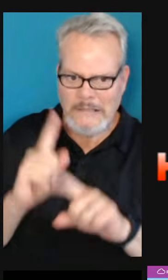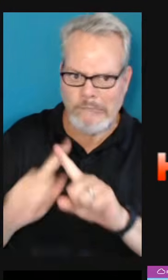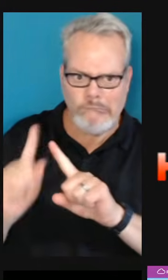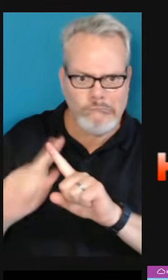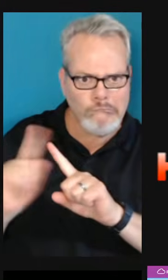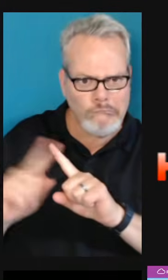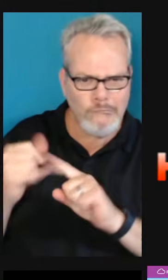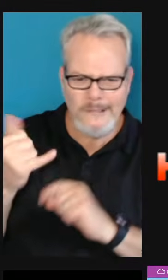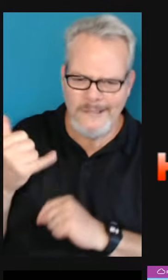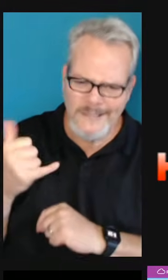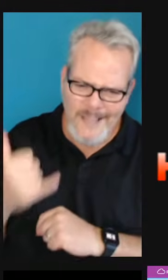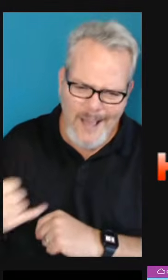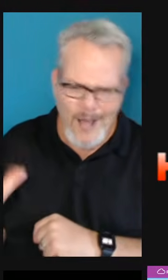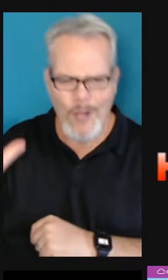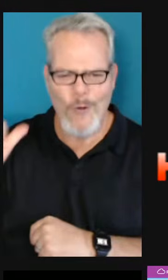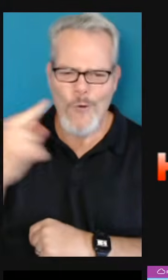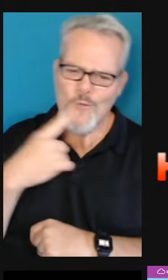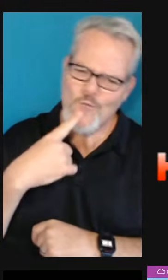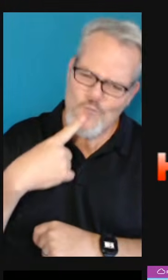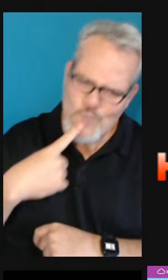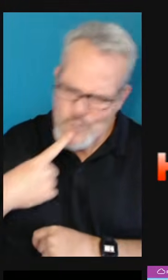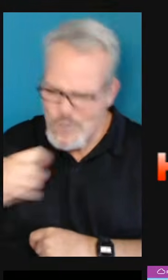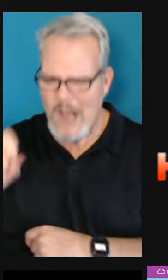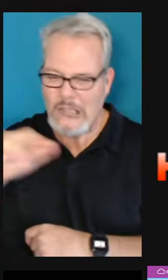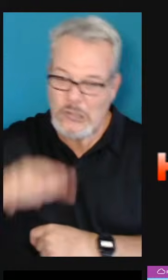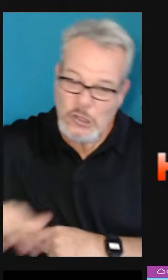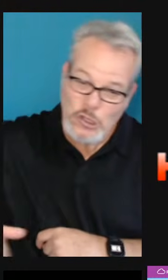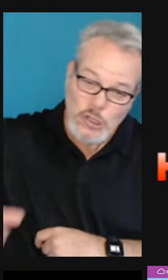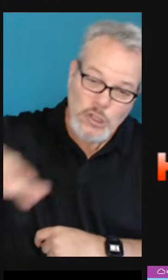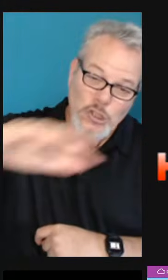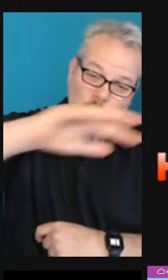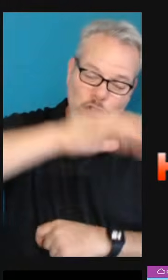reds across the island all around.